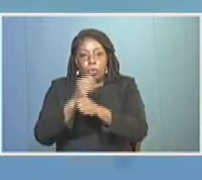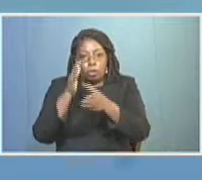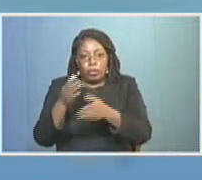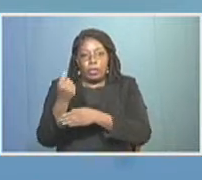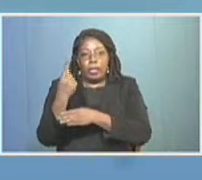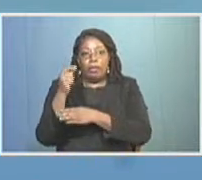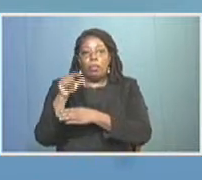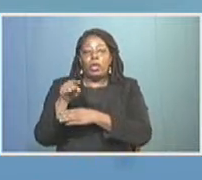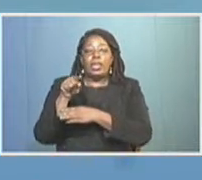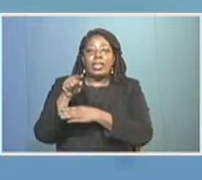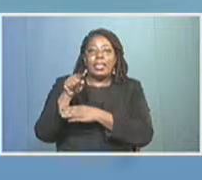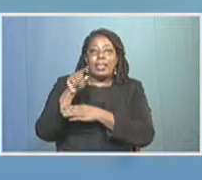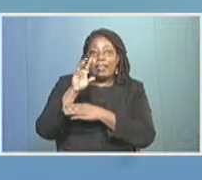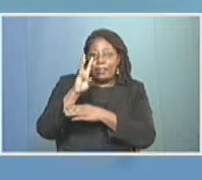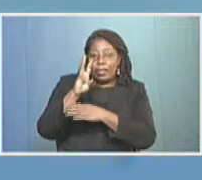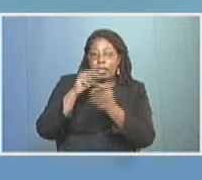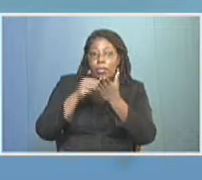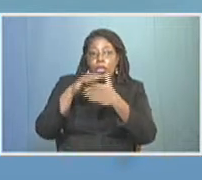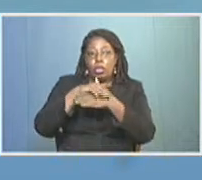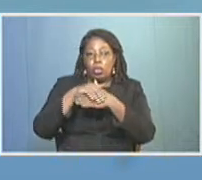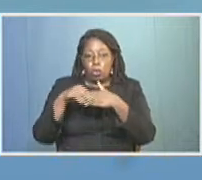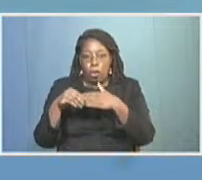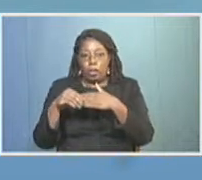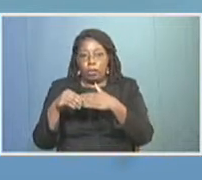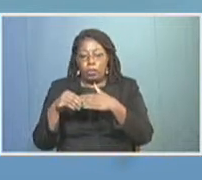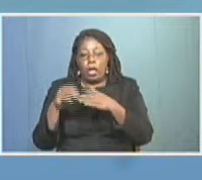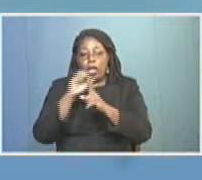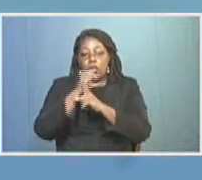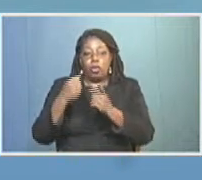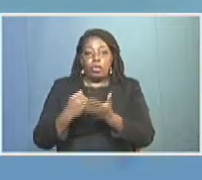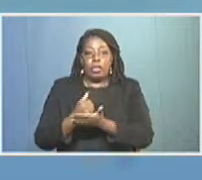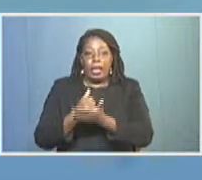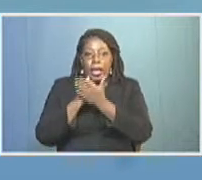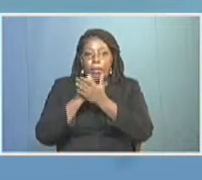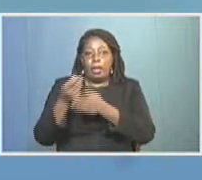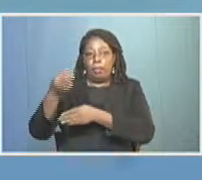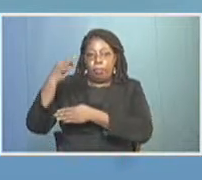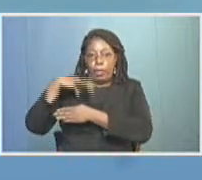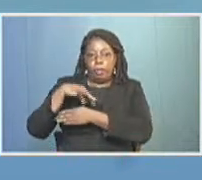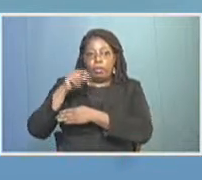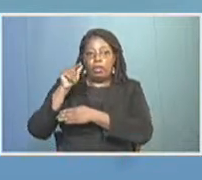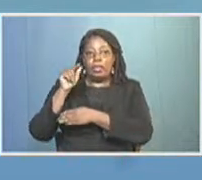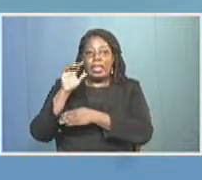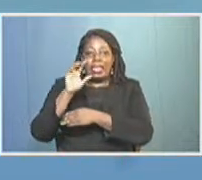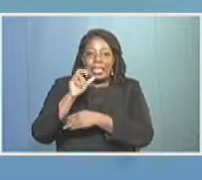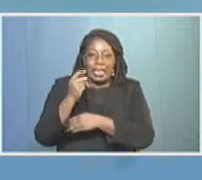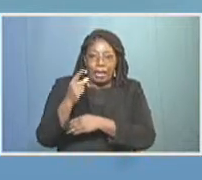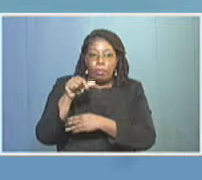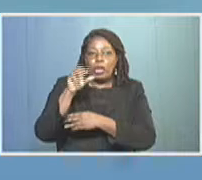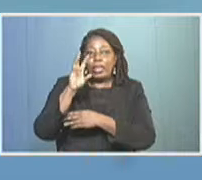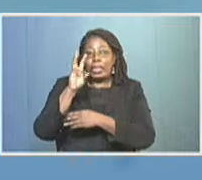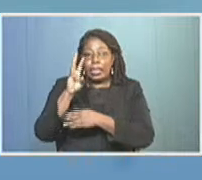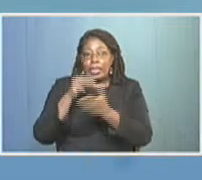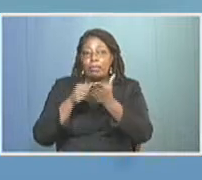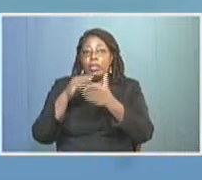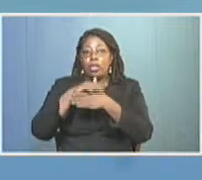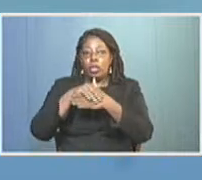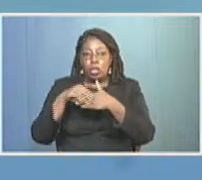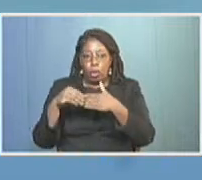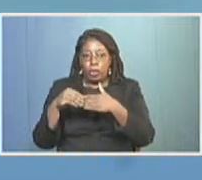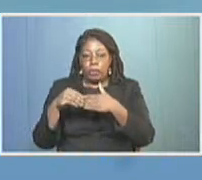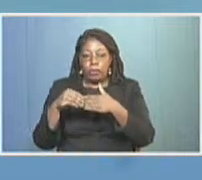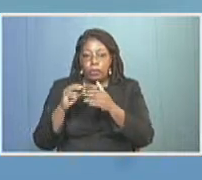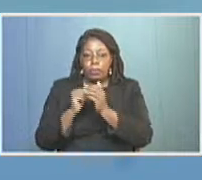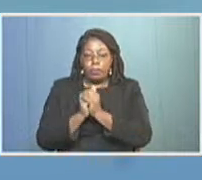million, social assistance benefits at $1.9 million, pensions and gratuities at $4.5